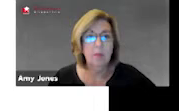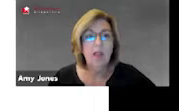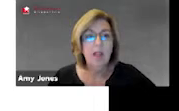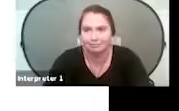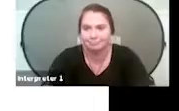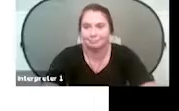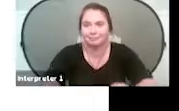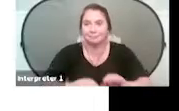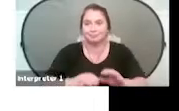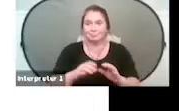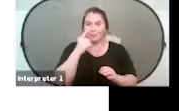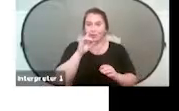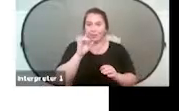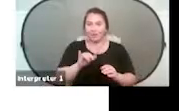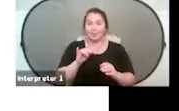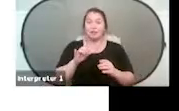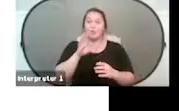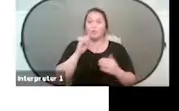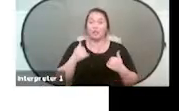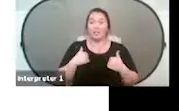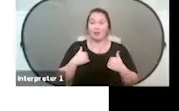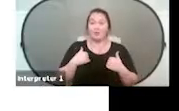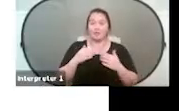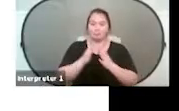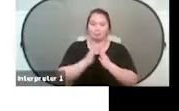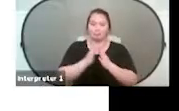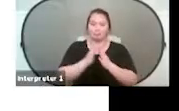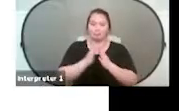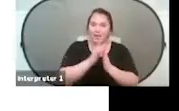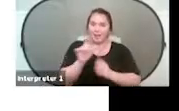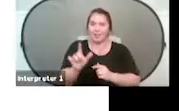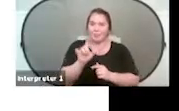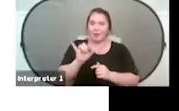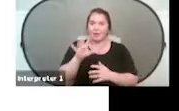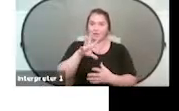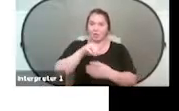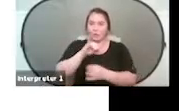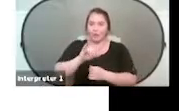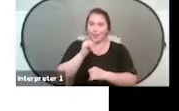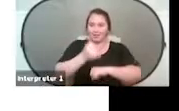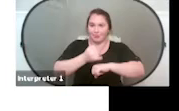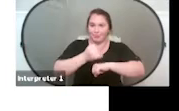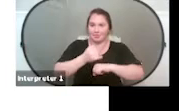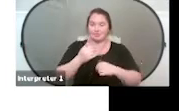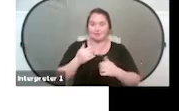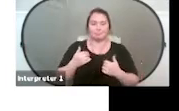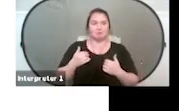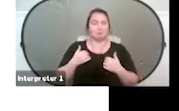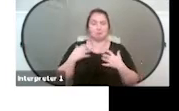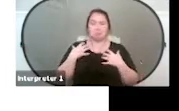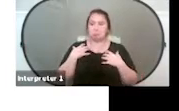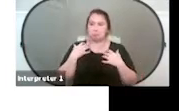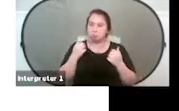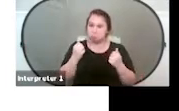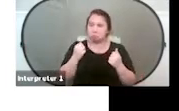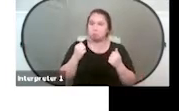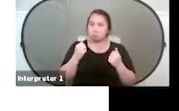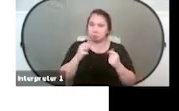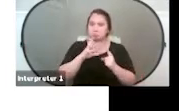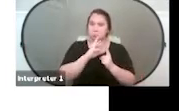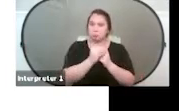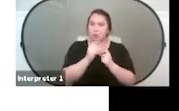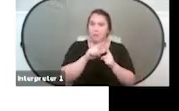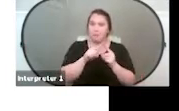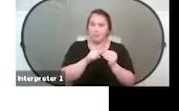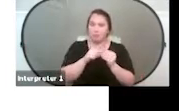curriculum. There was an innovative library concept that was part of this campus. They have a very strong culture of making, so they have a lot of